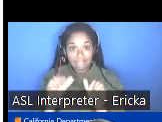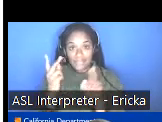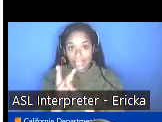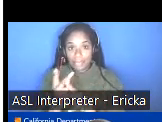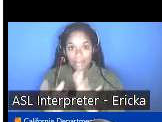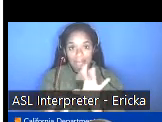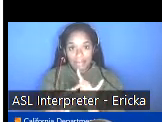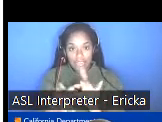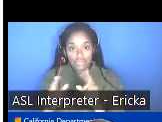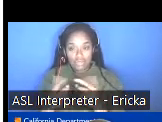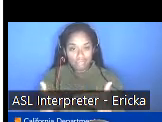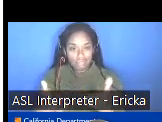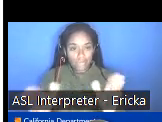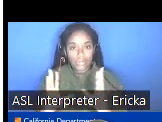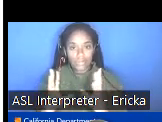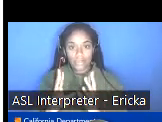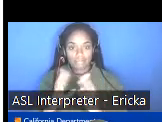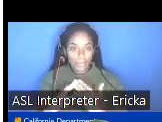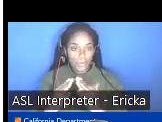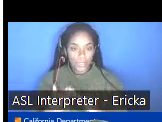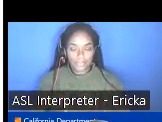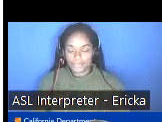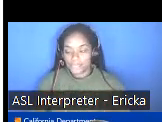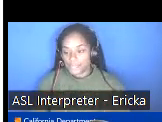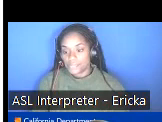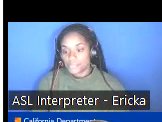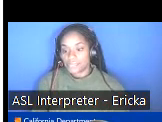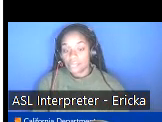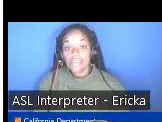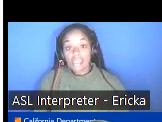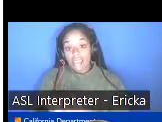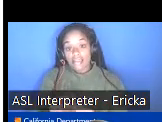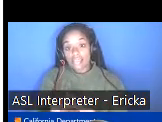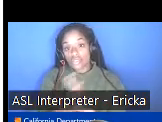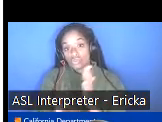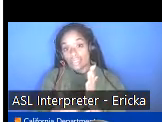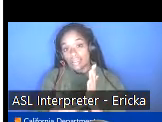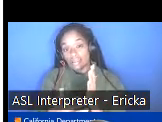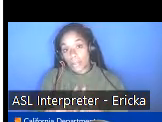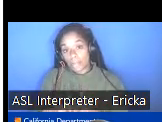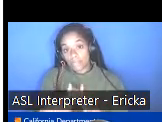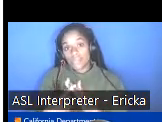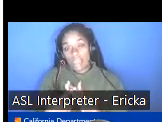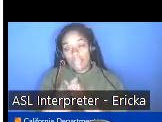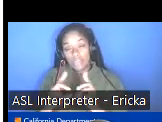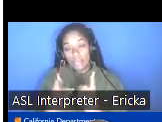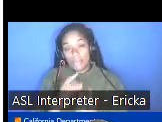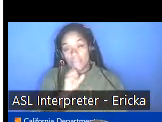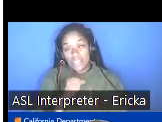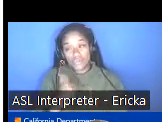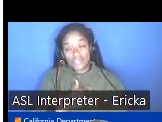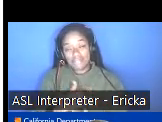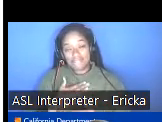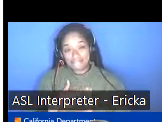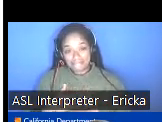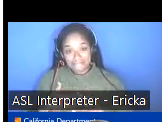to the broader community. Our access to technology initiative at the Department of Aging, we're really pleased that it